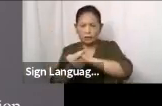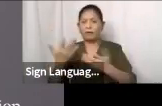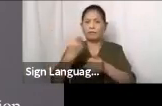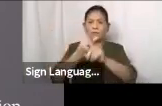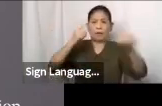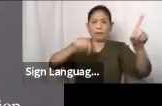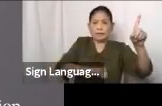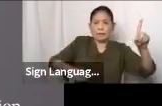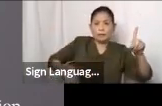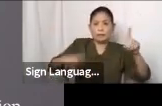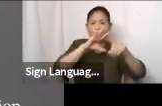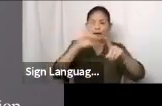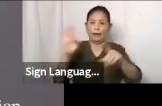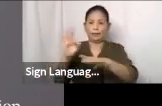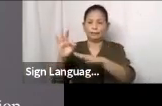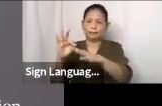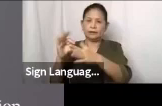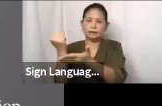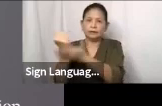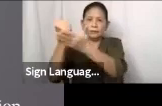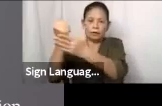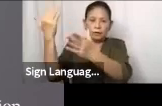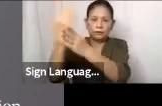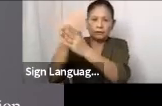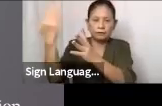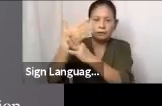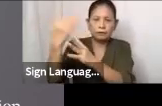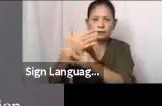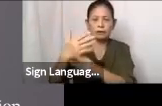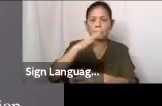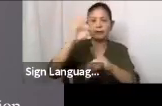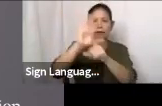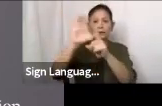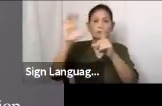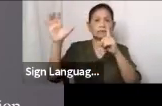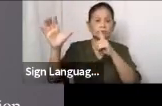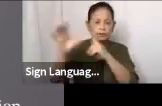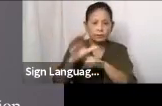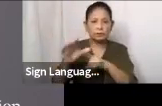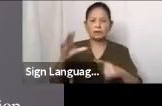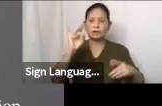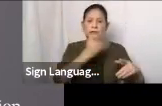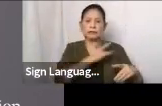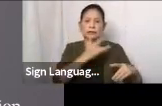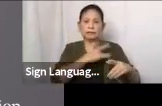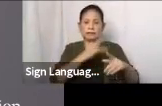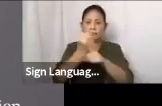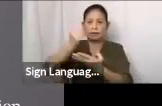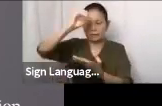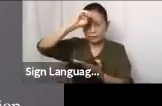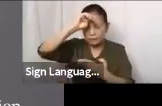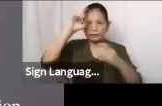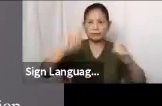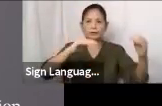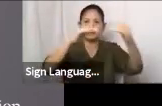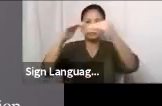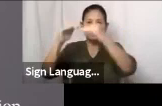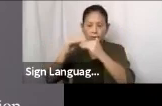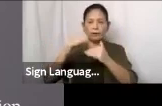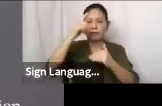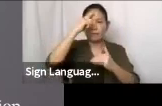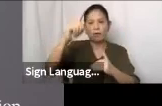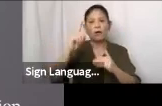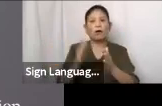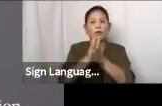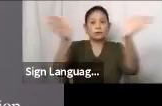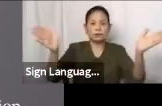intervention. More concrete and culturally sensitive education need to be developed for the general